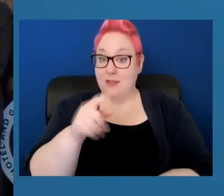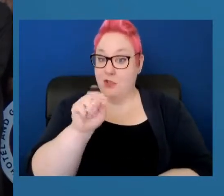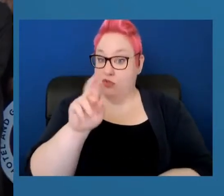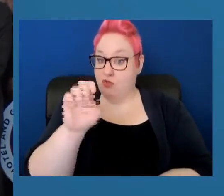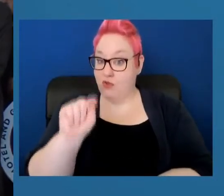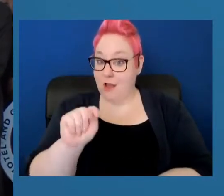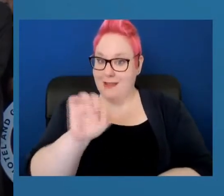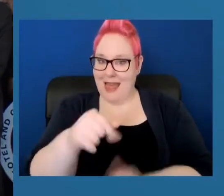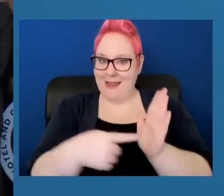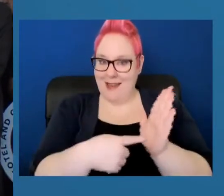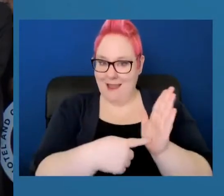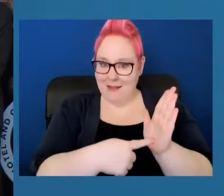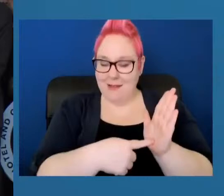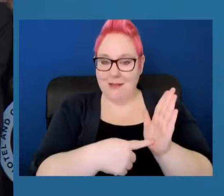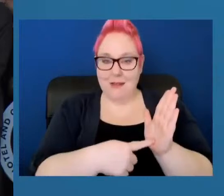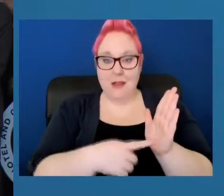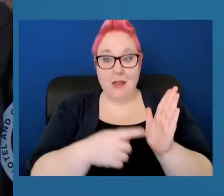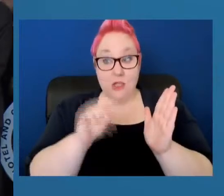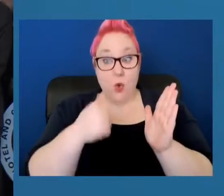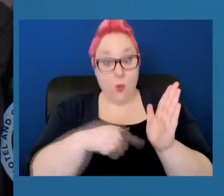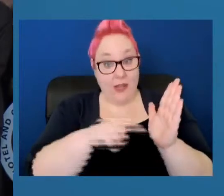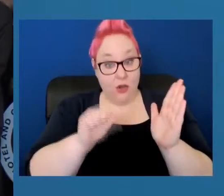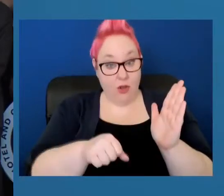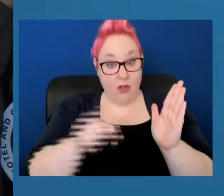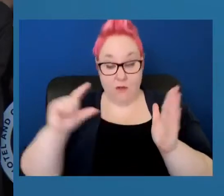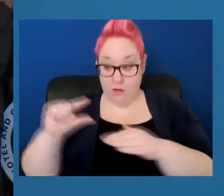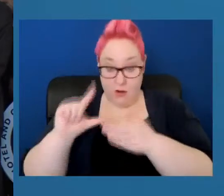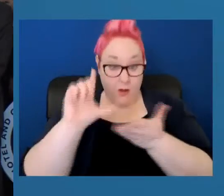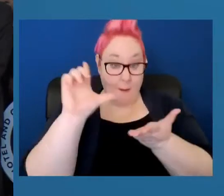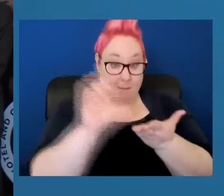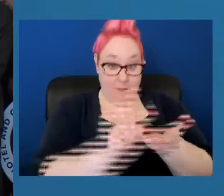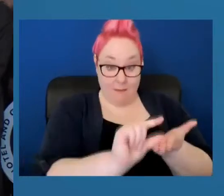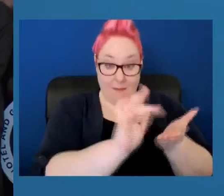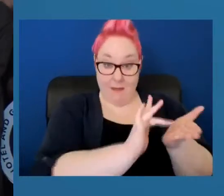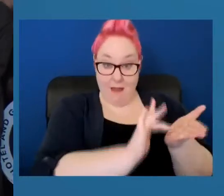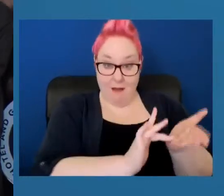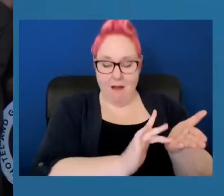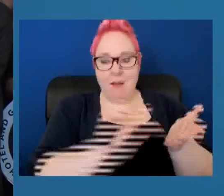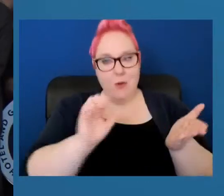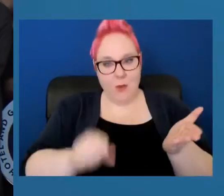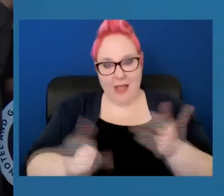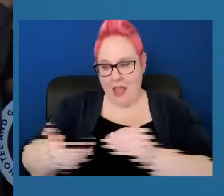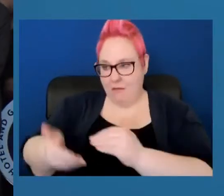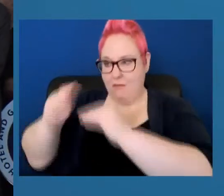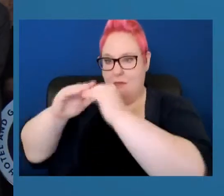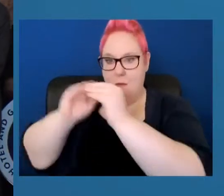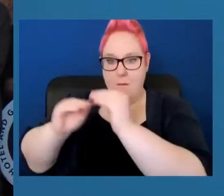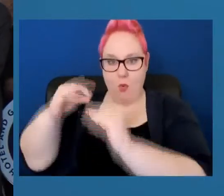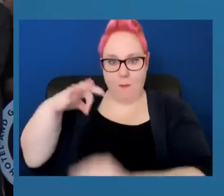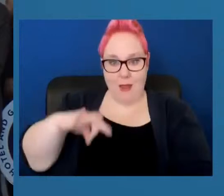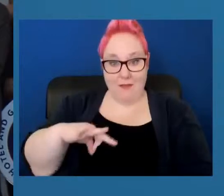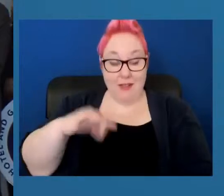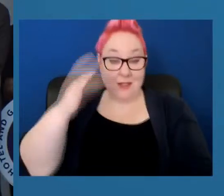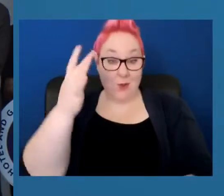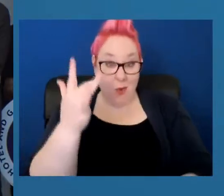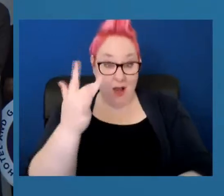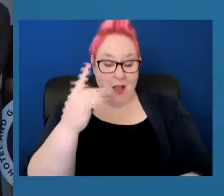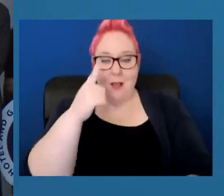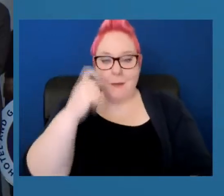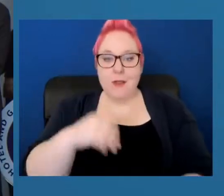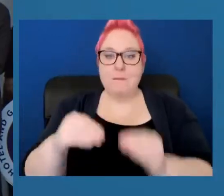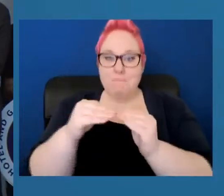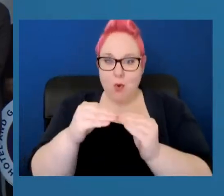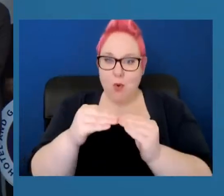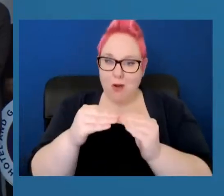for workers was a hard ask, because she knows that there's other rainy days coming. But ultimately,